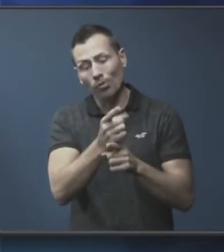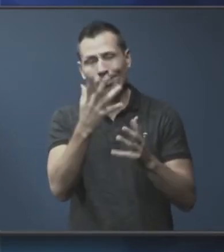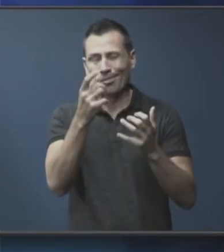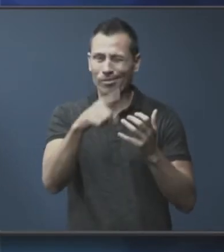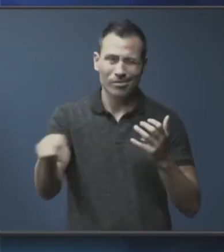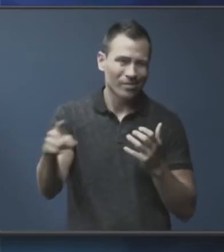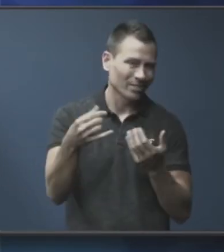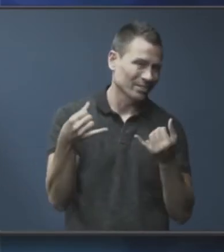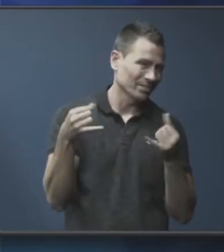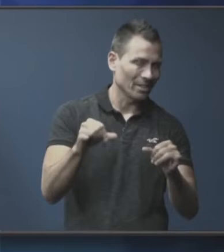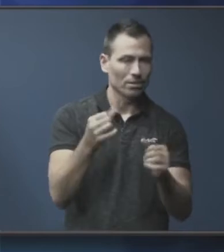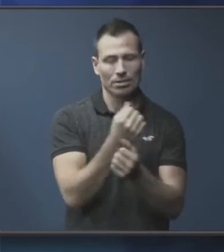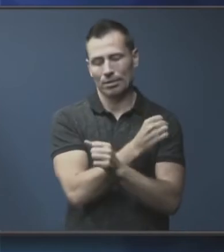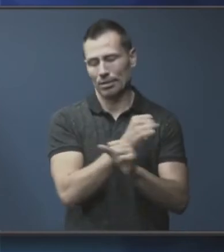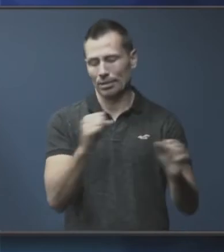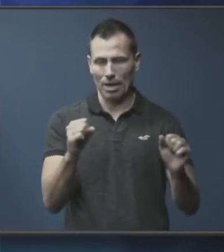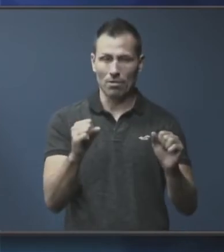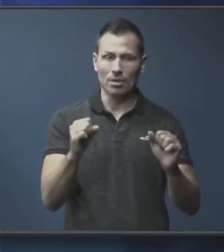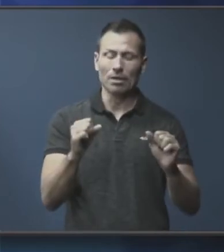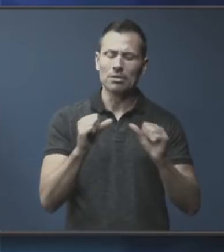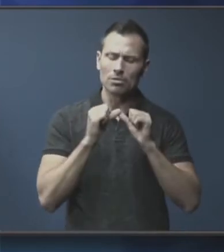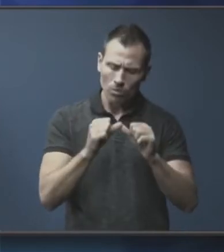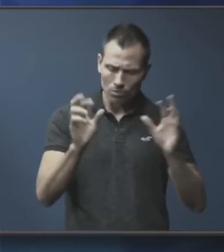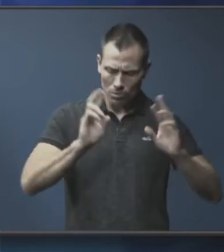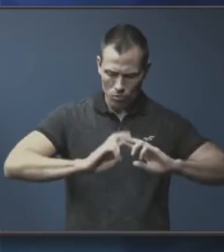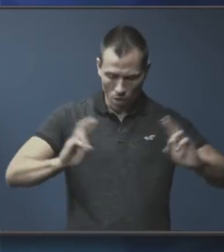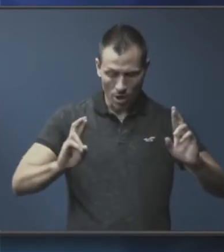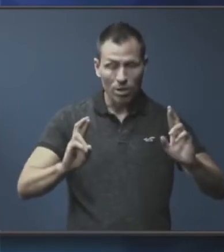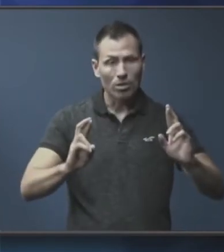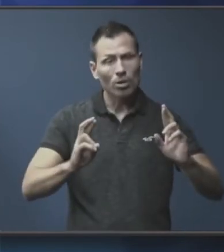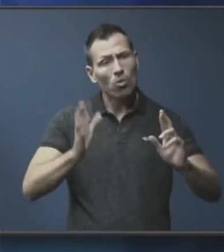safe, keep the course, and we'll get through this together.